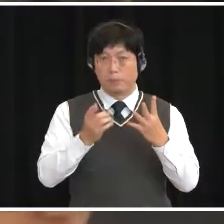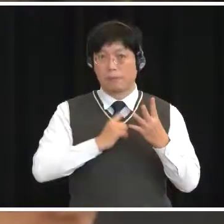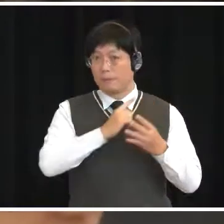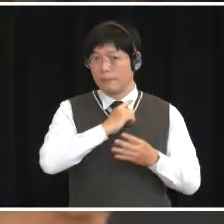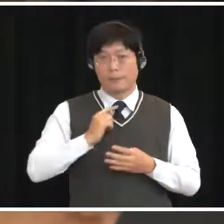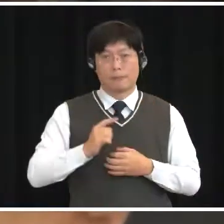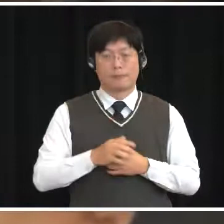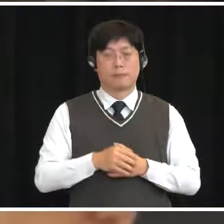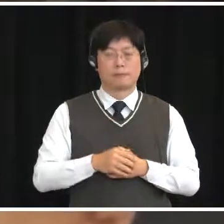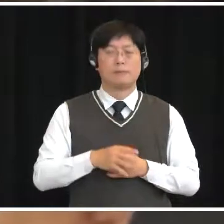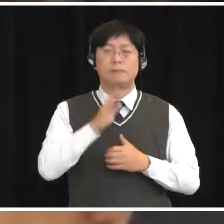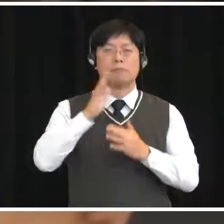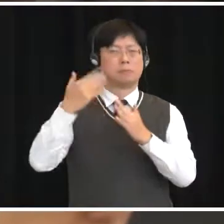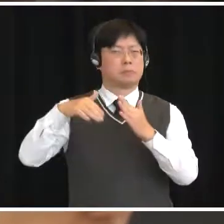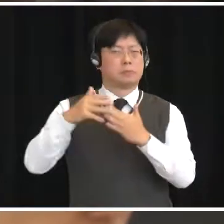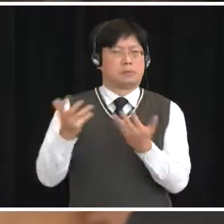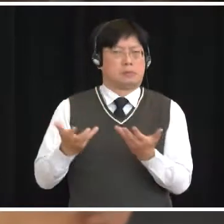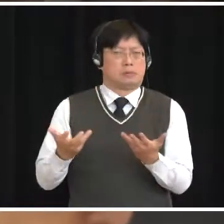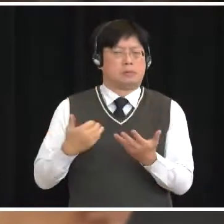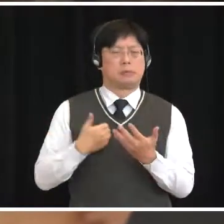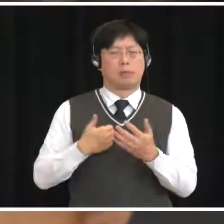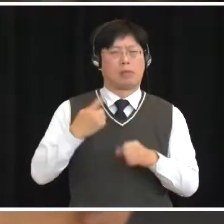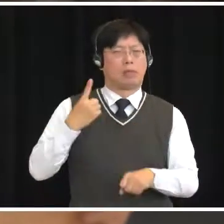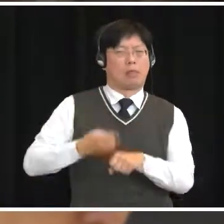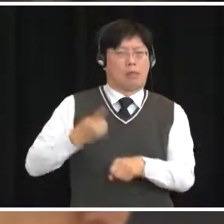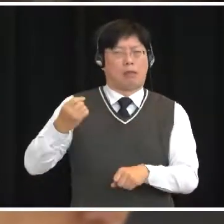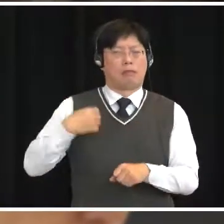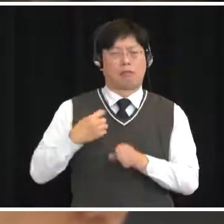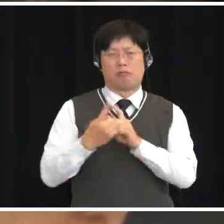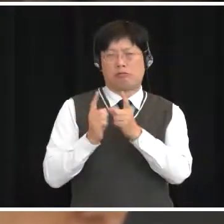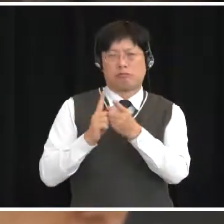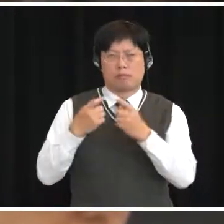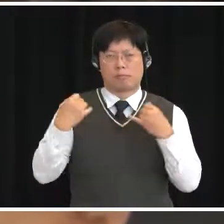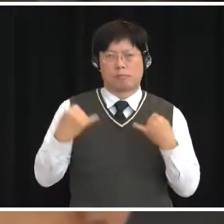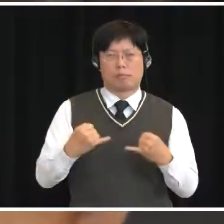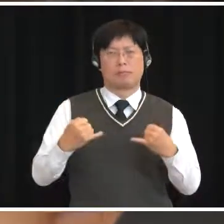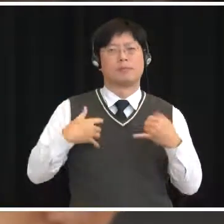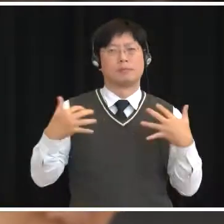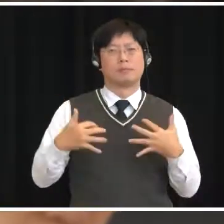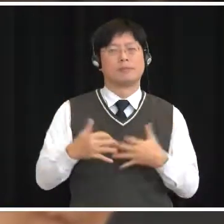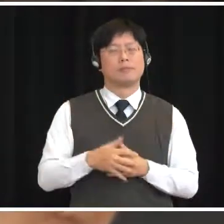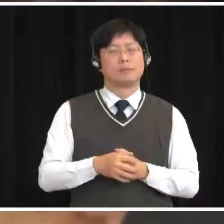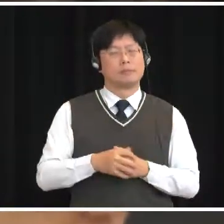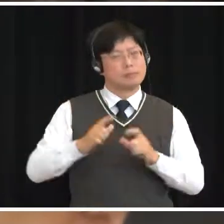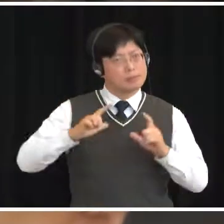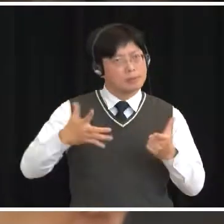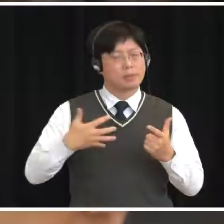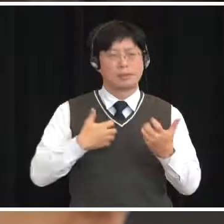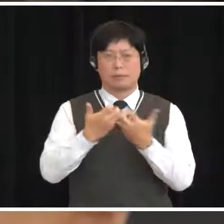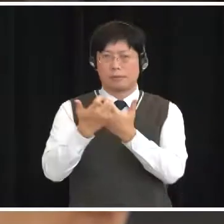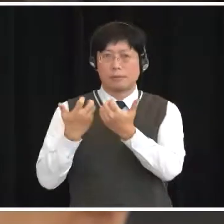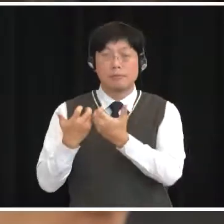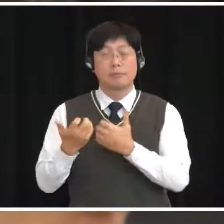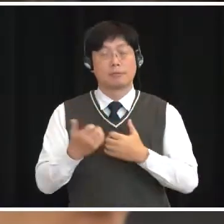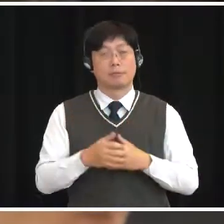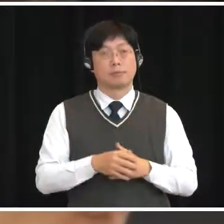depression. And the fourth factor is relationship with classmates